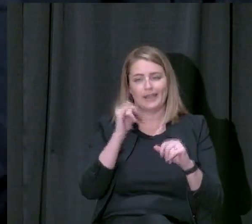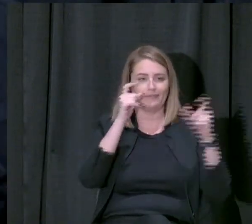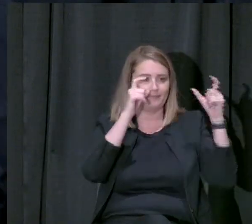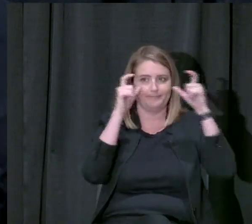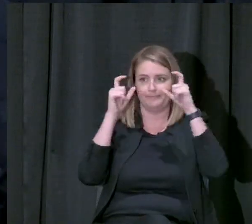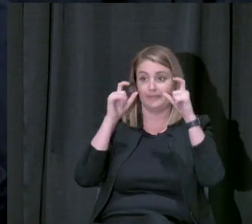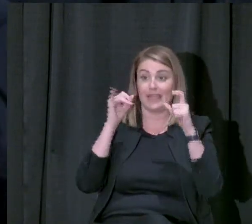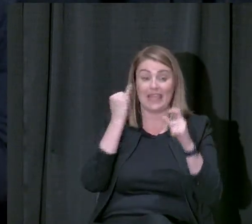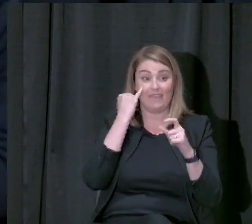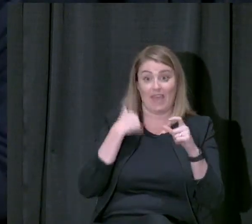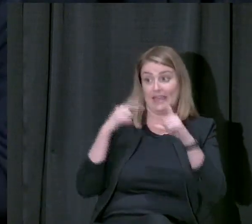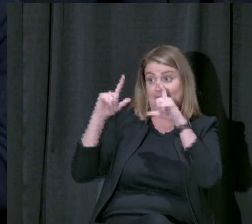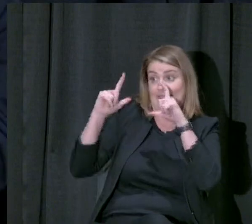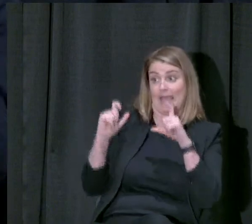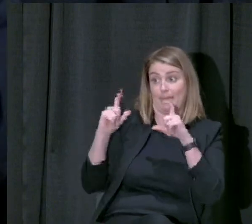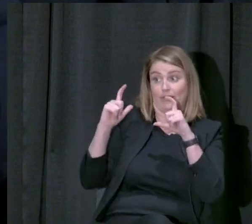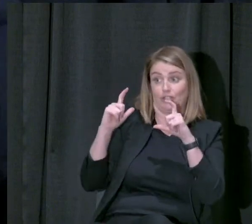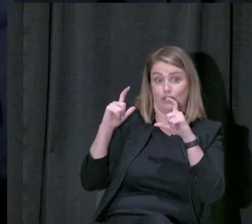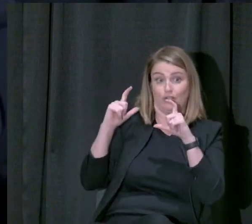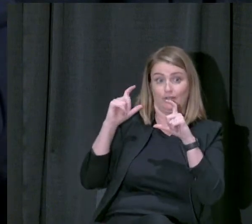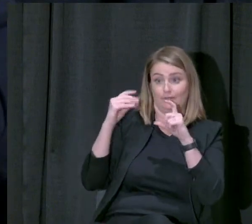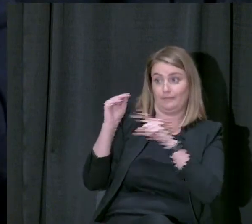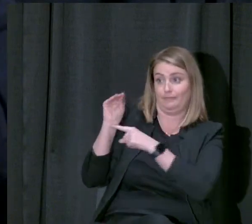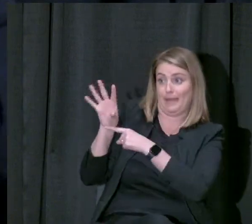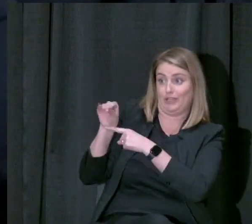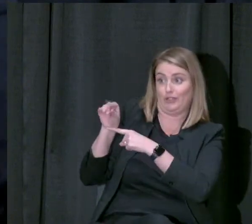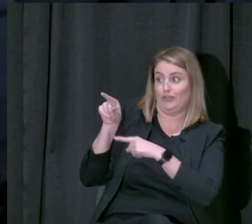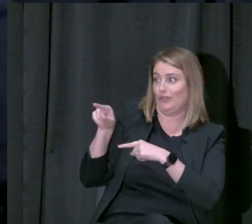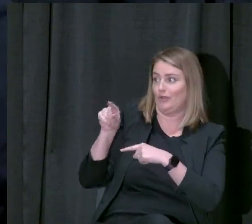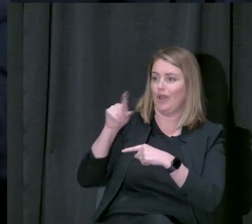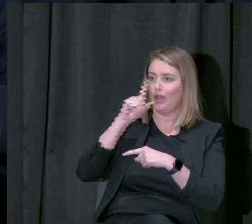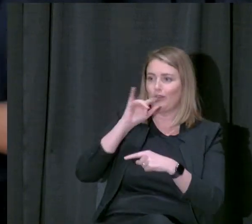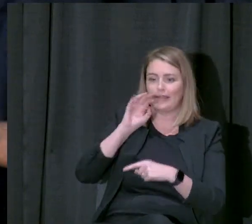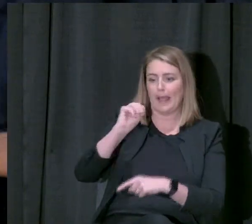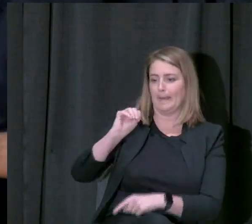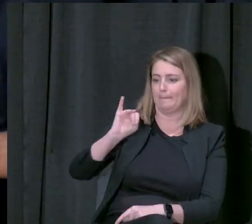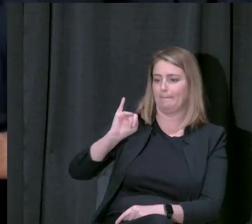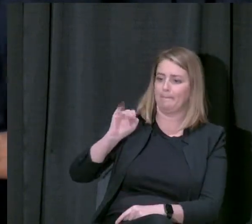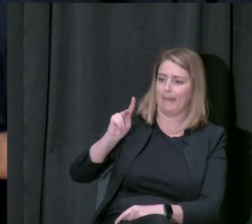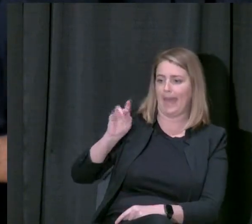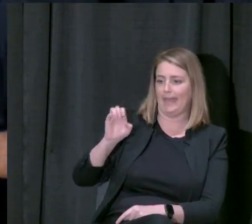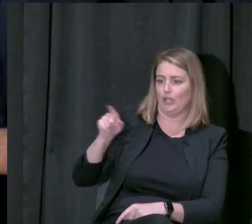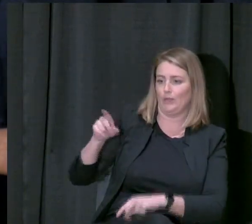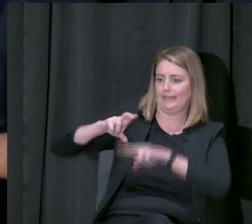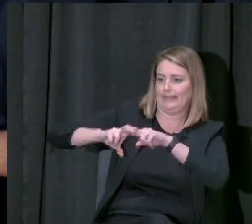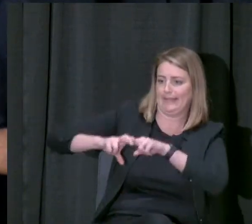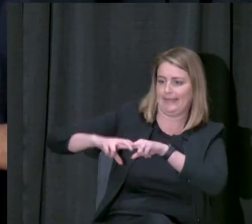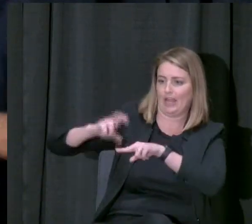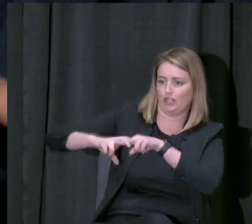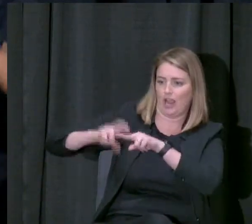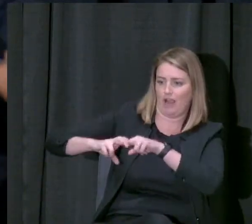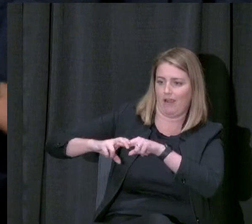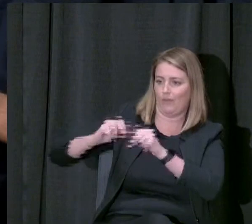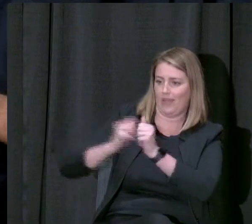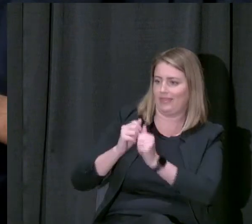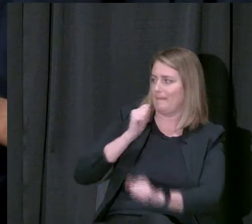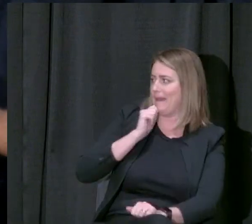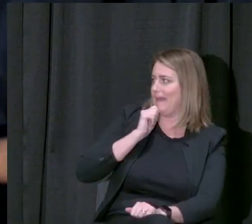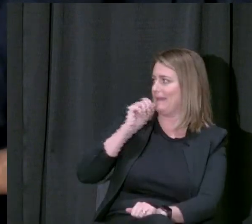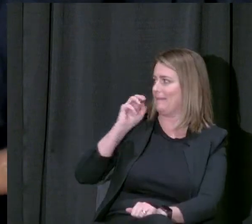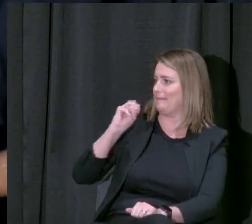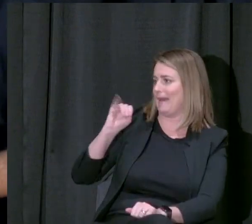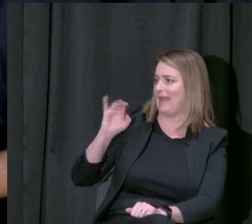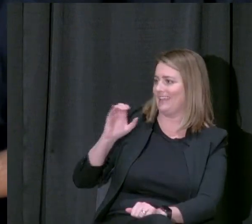of you, for example, right, it'll say, looks like Mike sitting on a chair holding a mic, So that's what